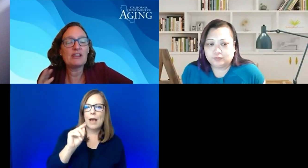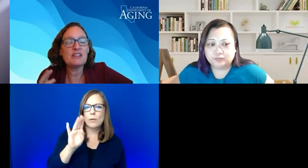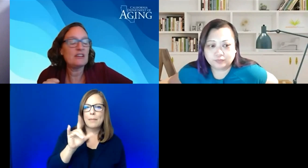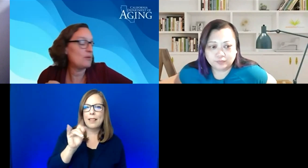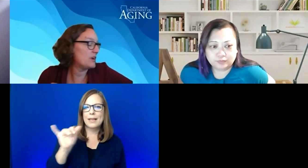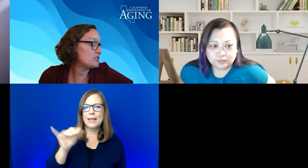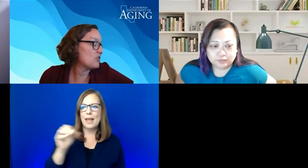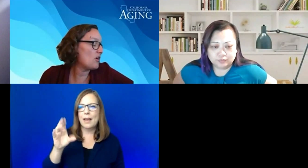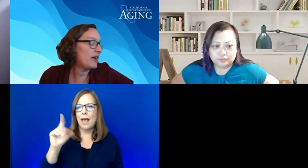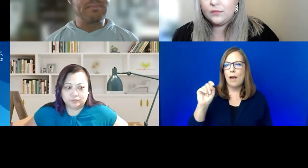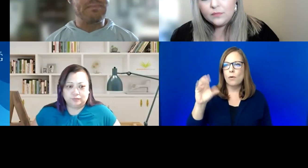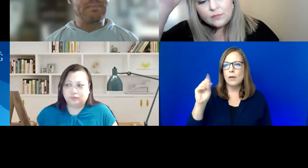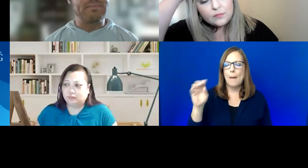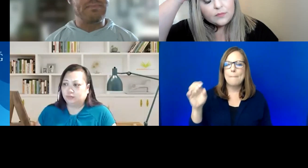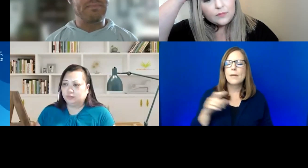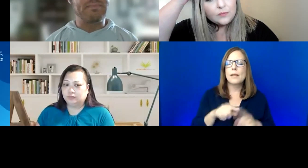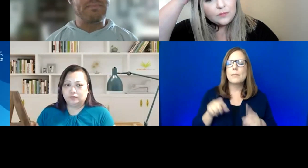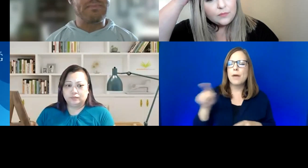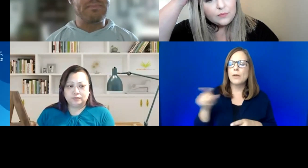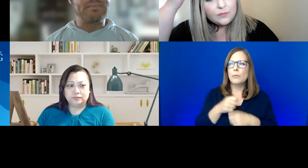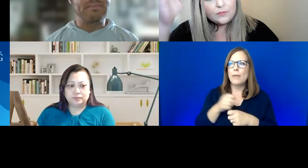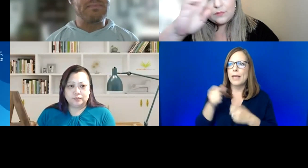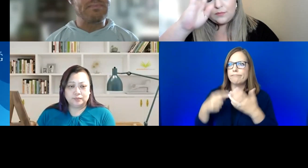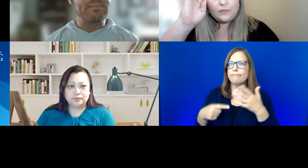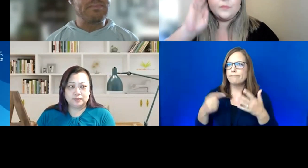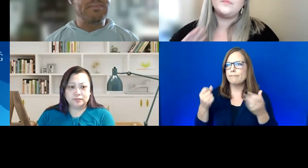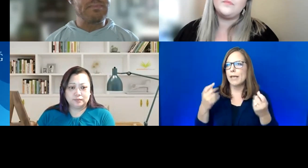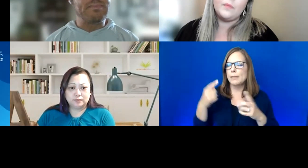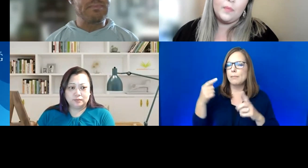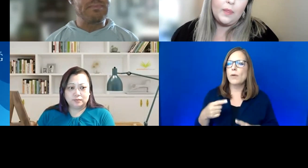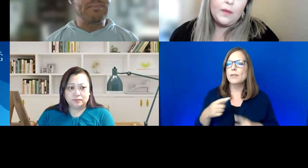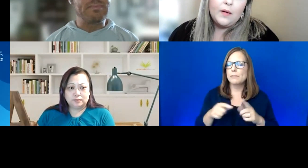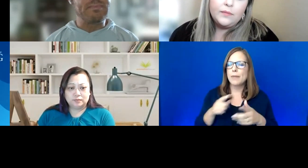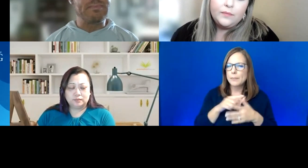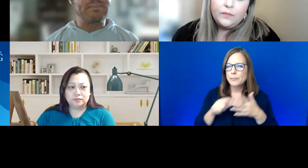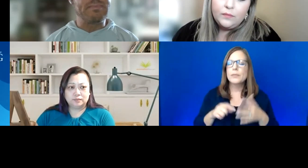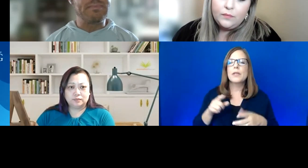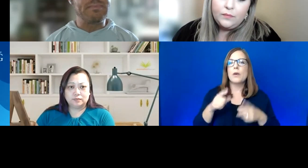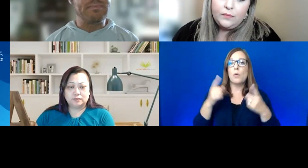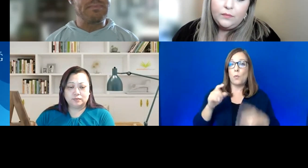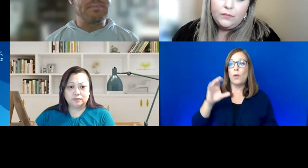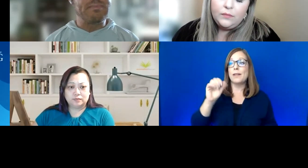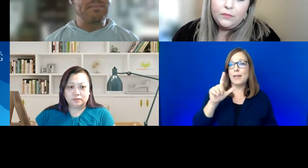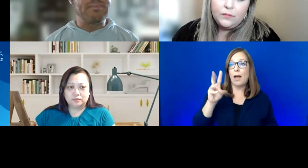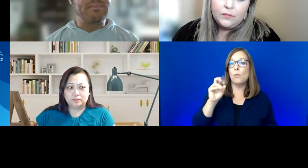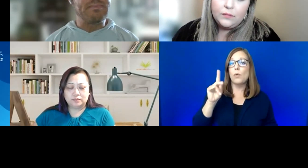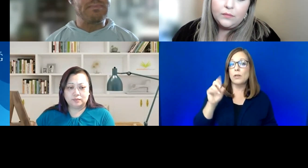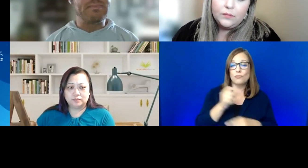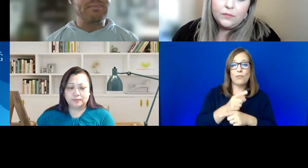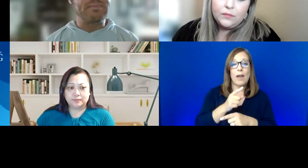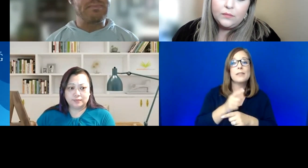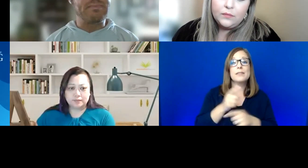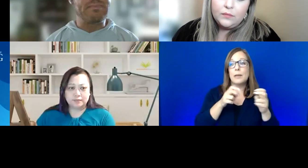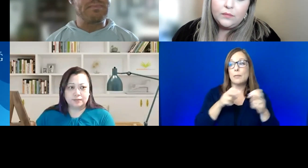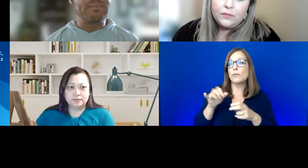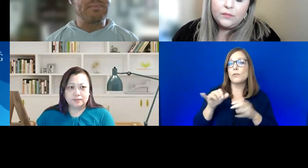3 that have resonated, I want to just call out. So 1, you're absolutely right. When CalWorks moved to that system with new outcomes and accountability and